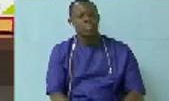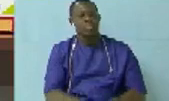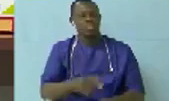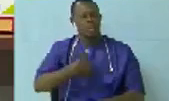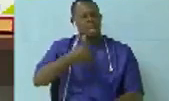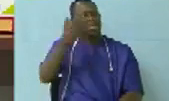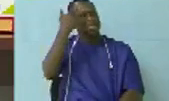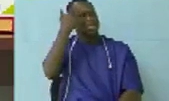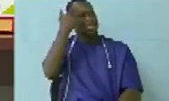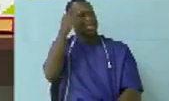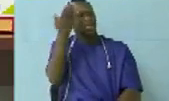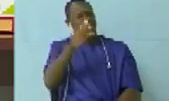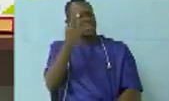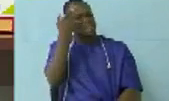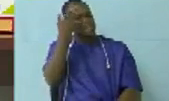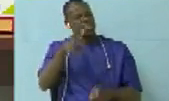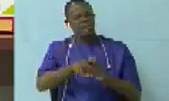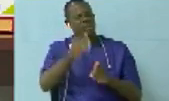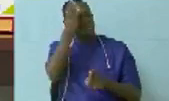seriously. Or